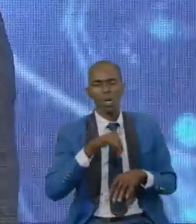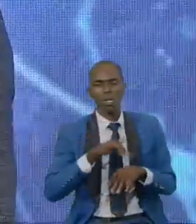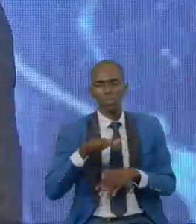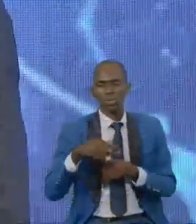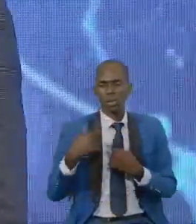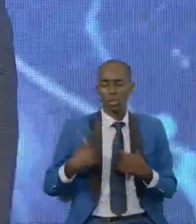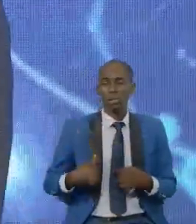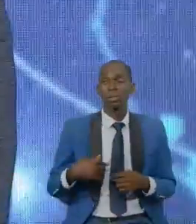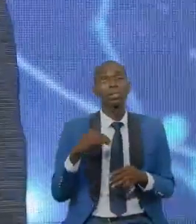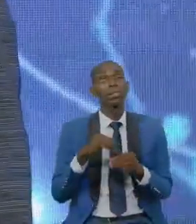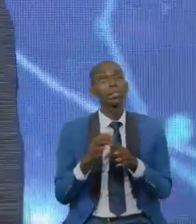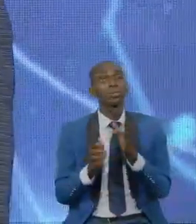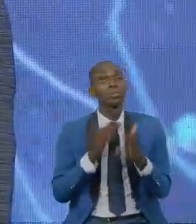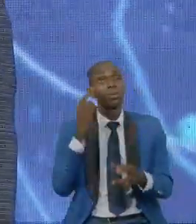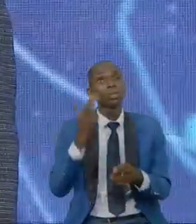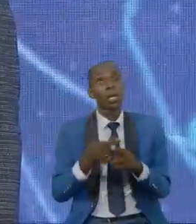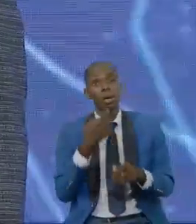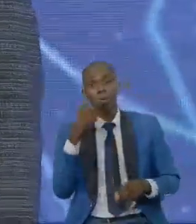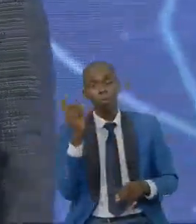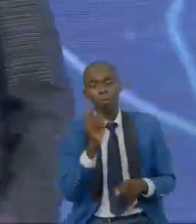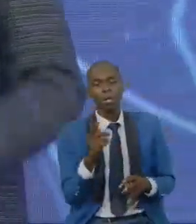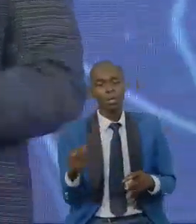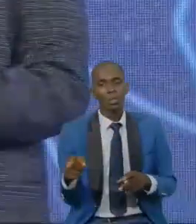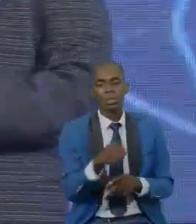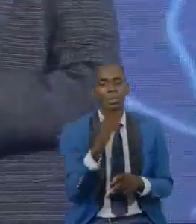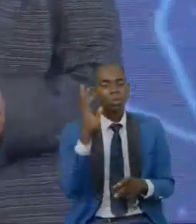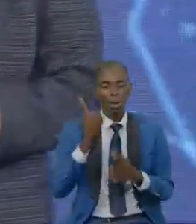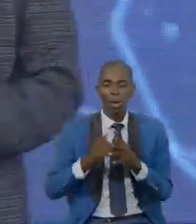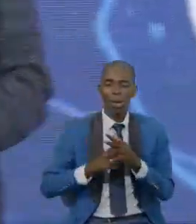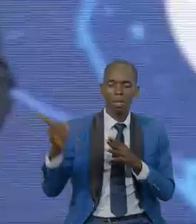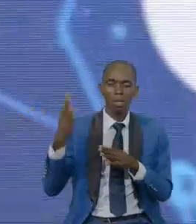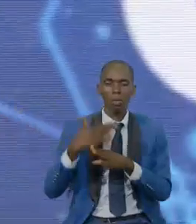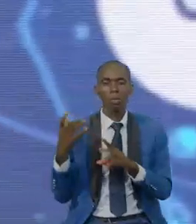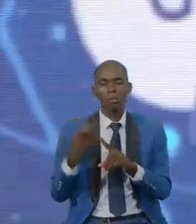Jesus' name, he will run back from you.